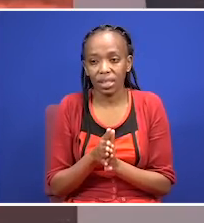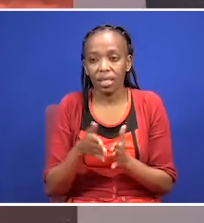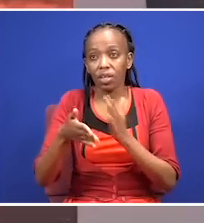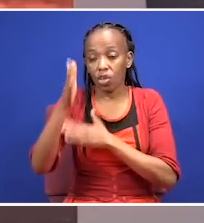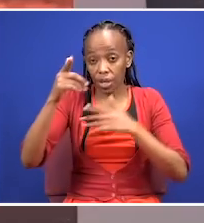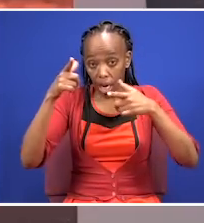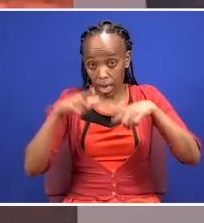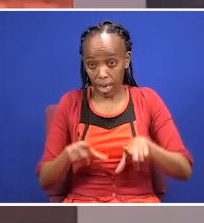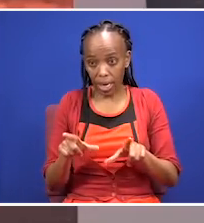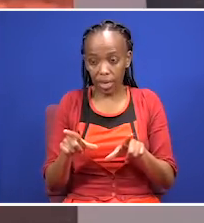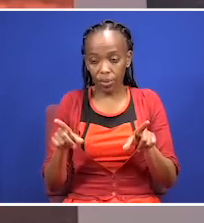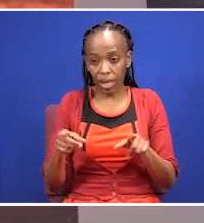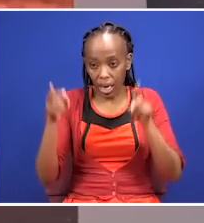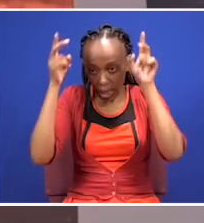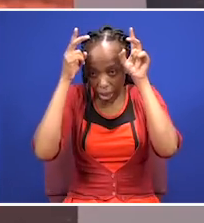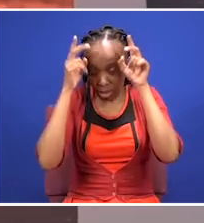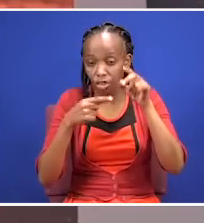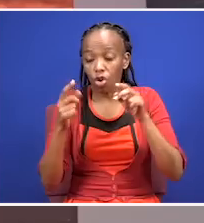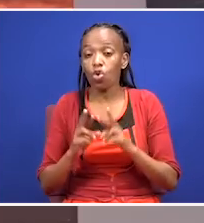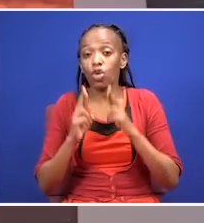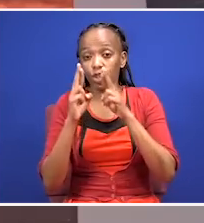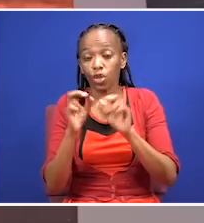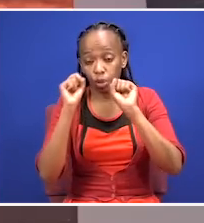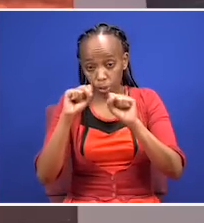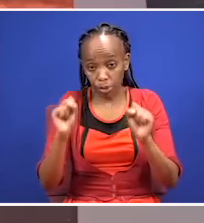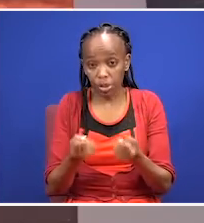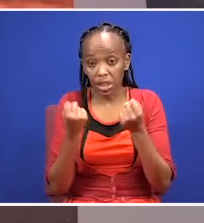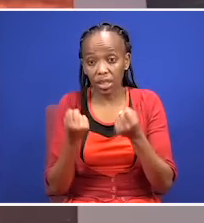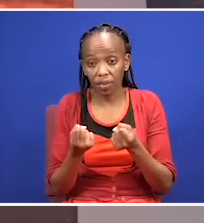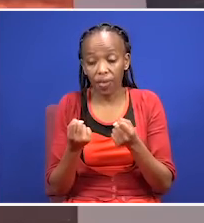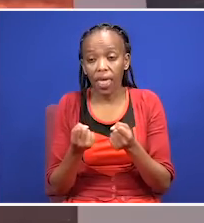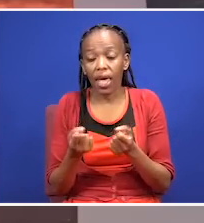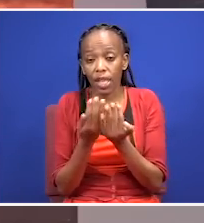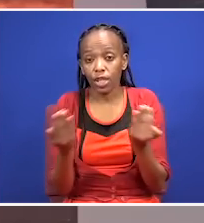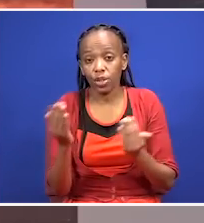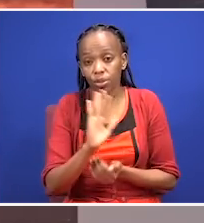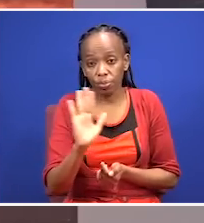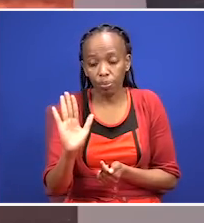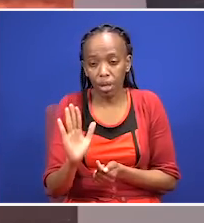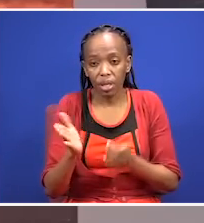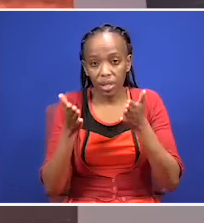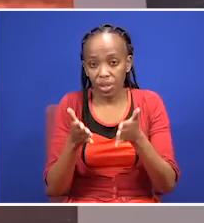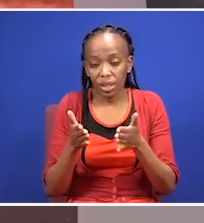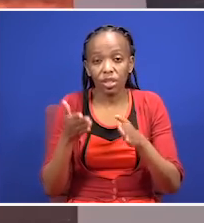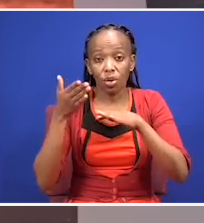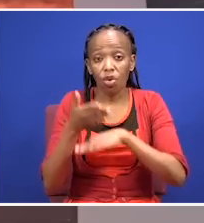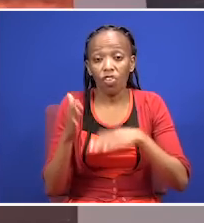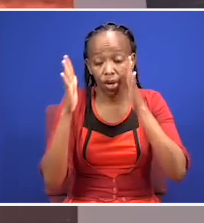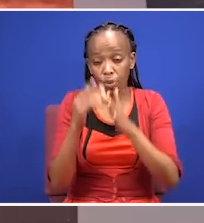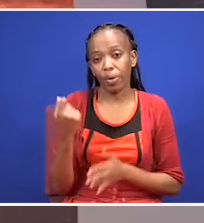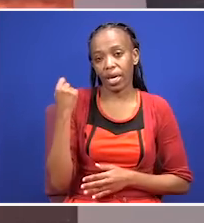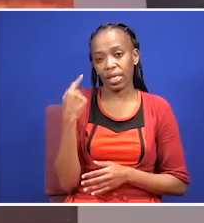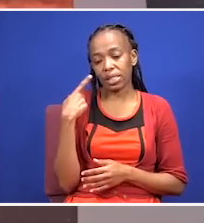allowed an evil whose outcome would save them and their offspring this is beyond human